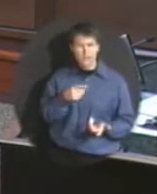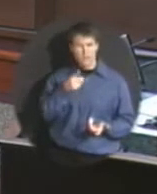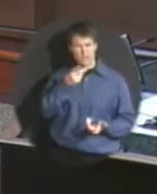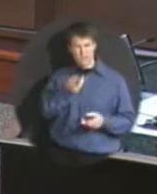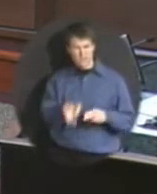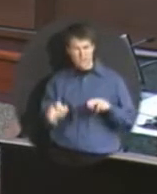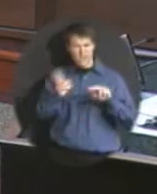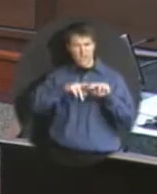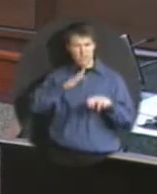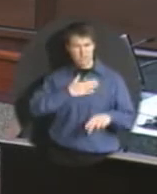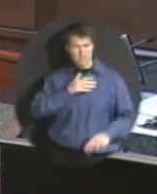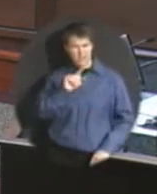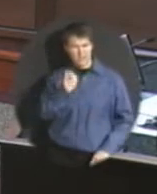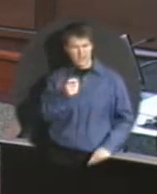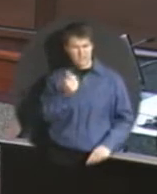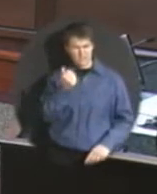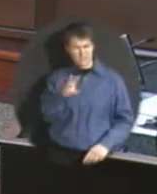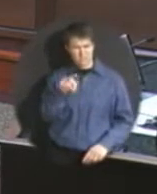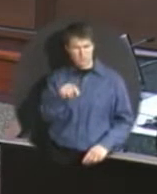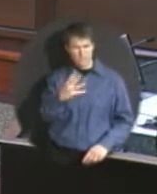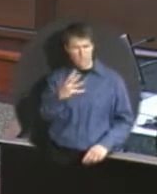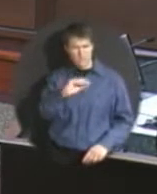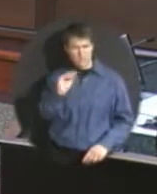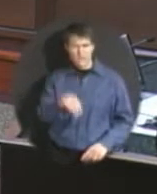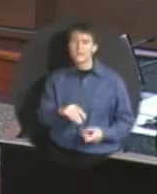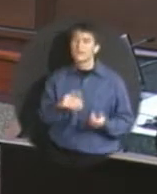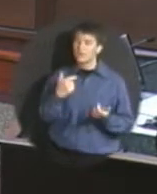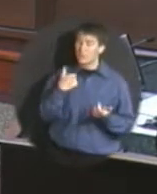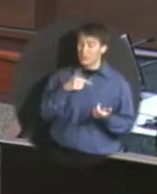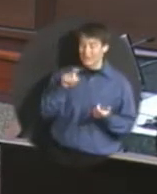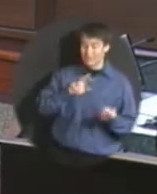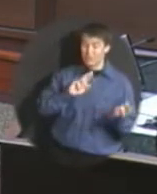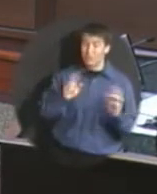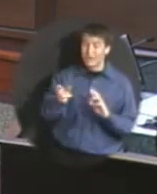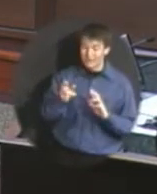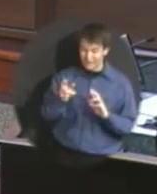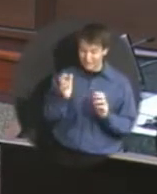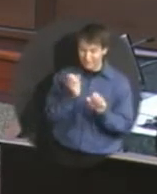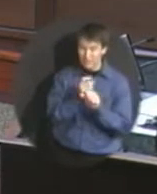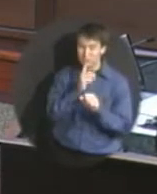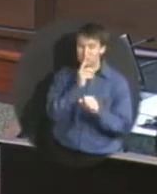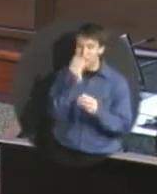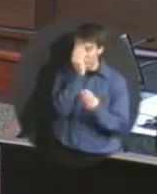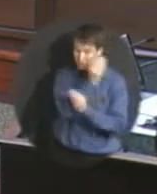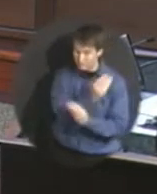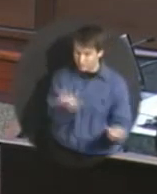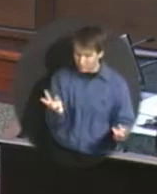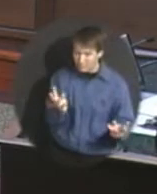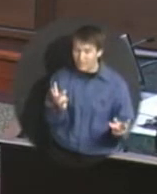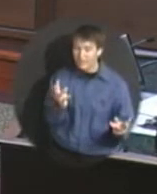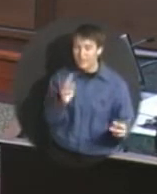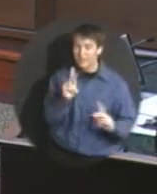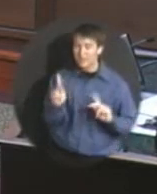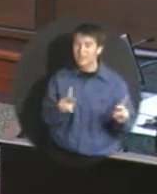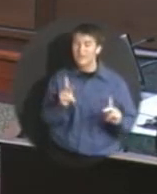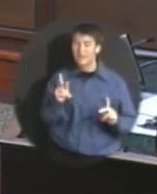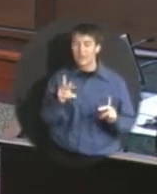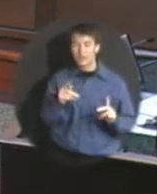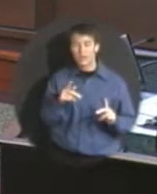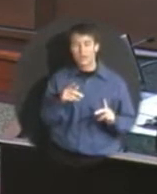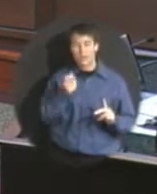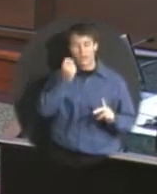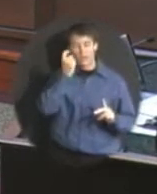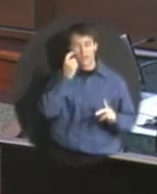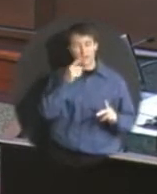raised my taxes 16.4%. We need to be ready and proactive and telling our citizens that you have